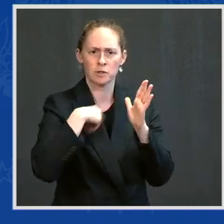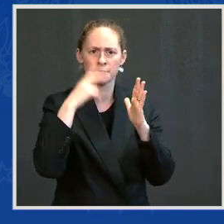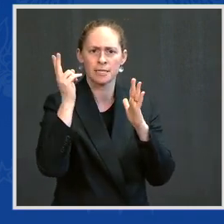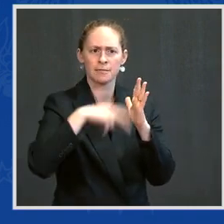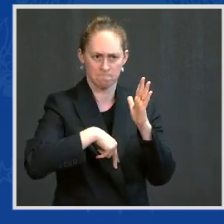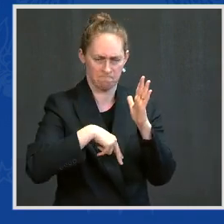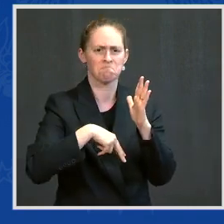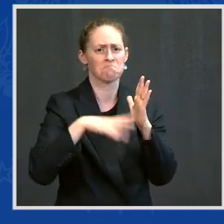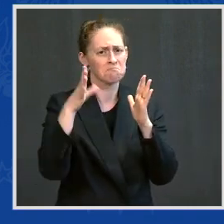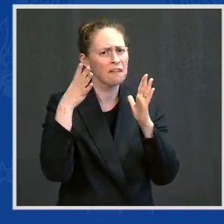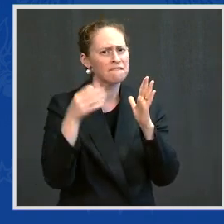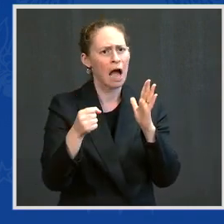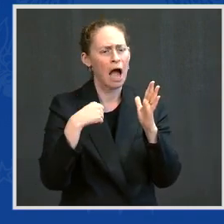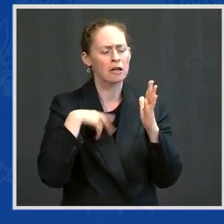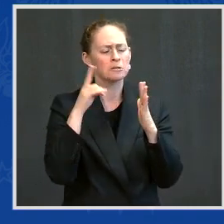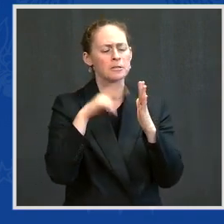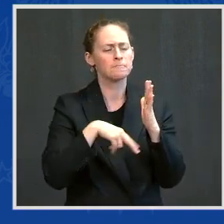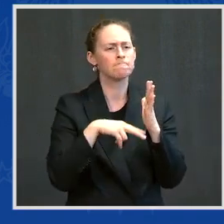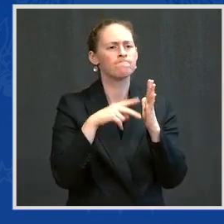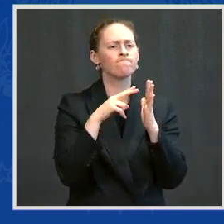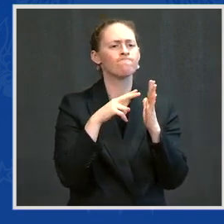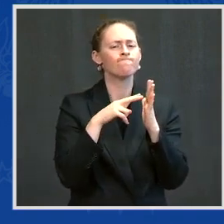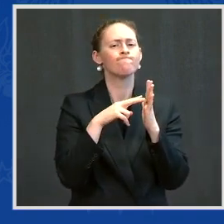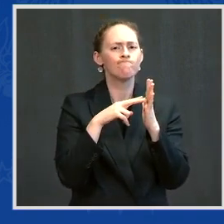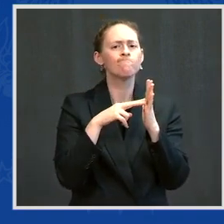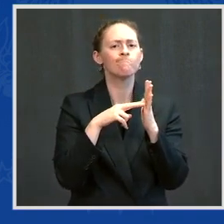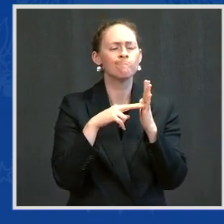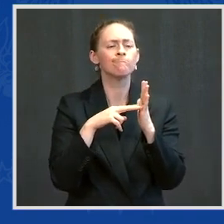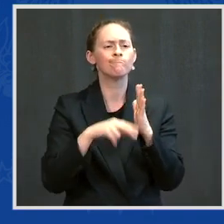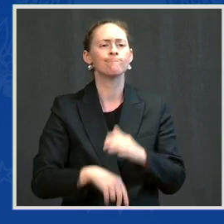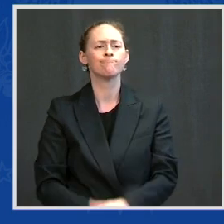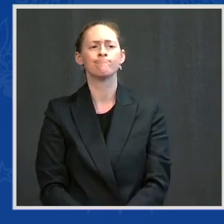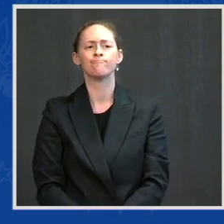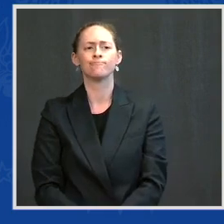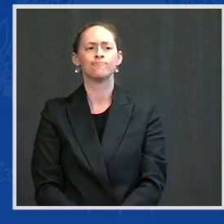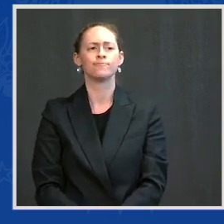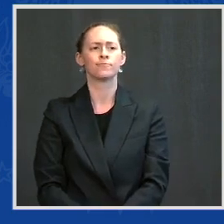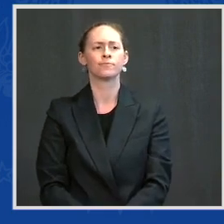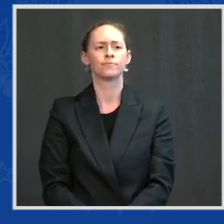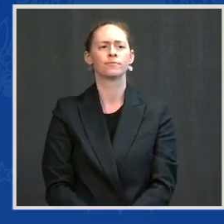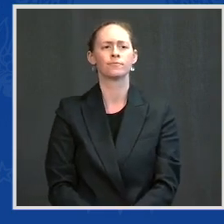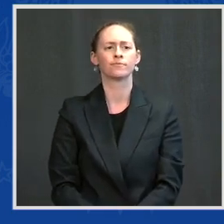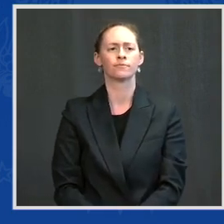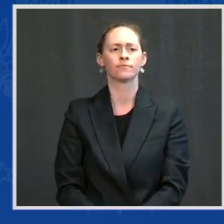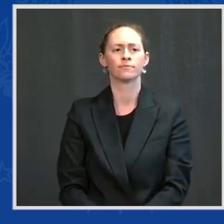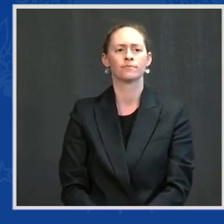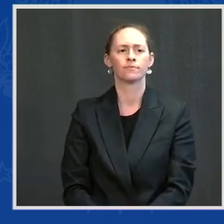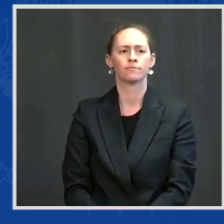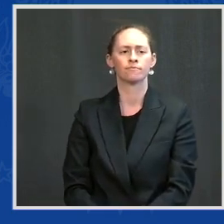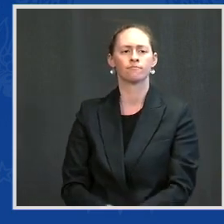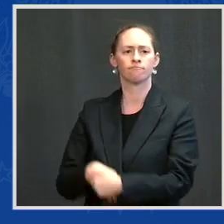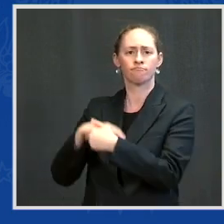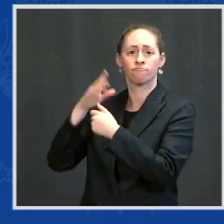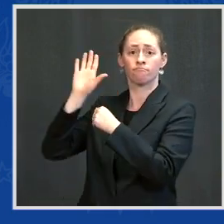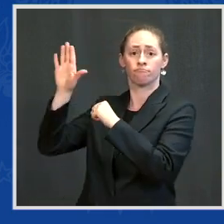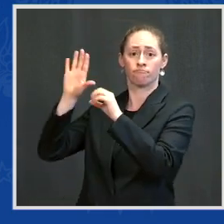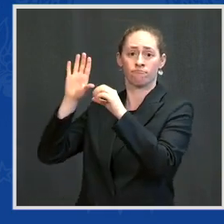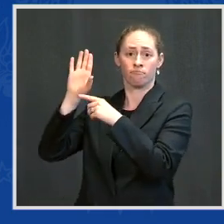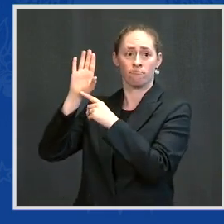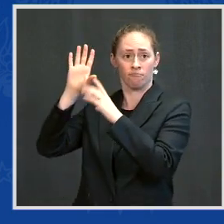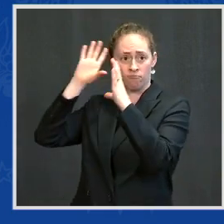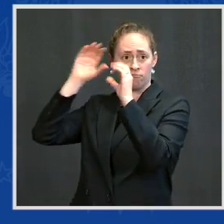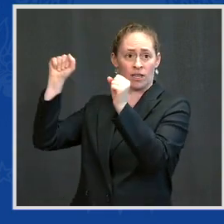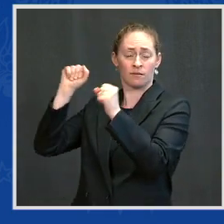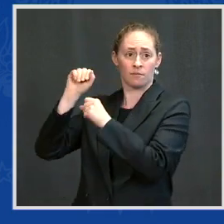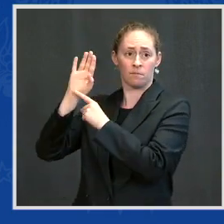That means that the Biden administration puts a priority on its North Korea policy